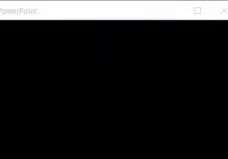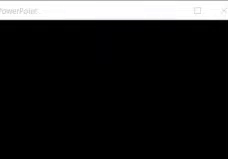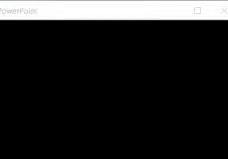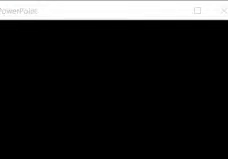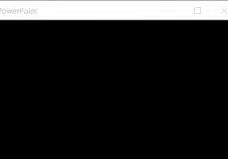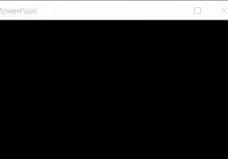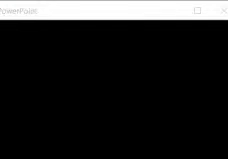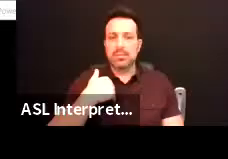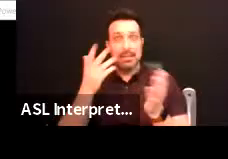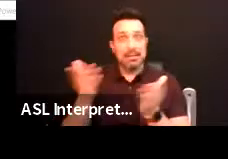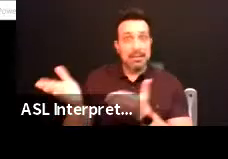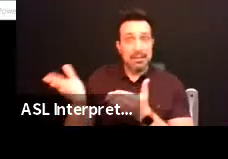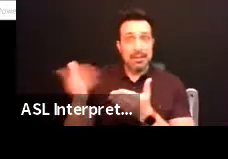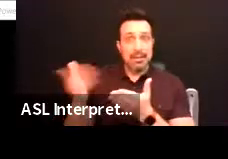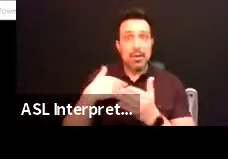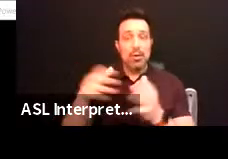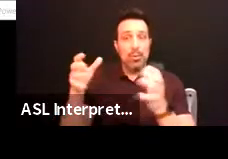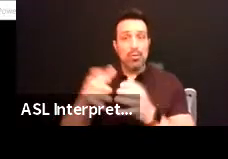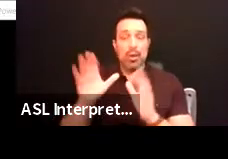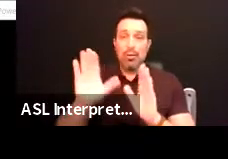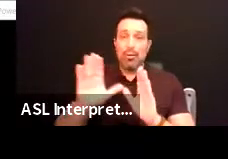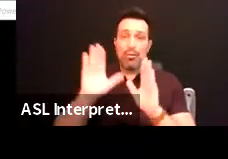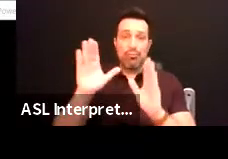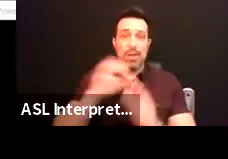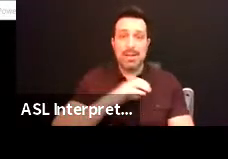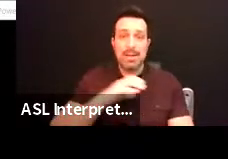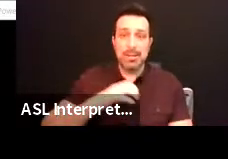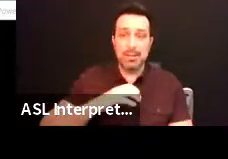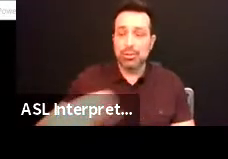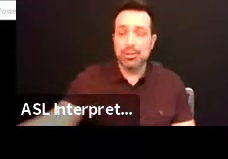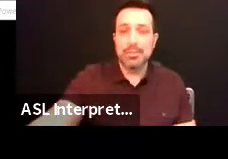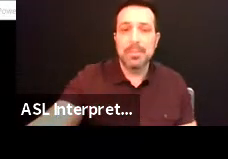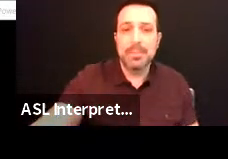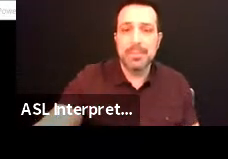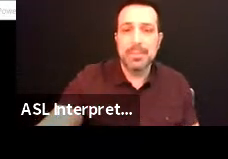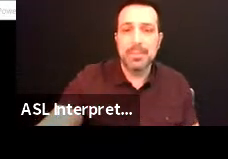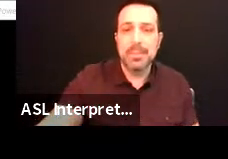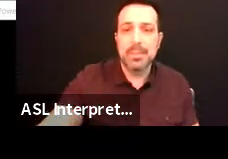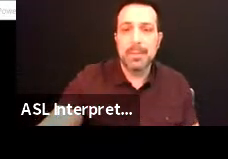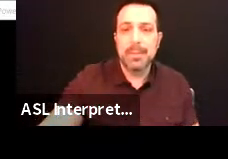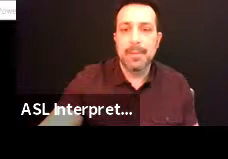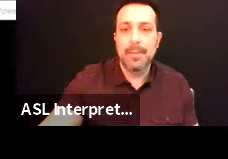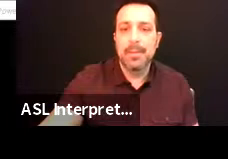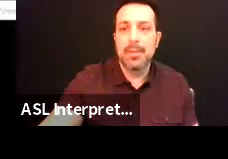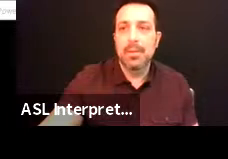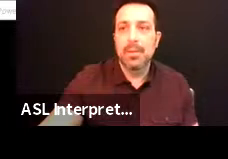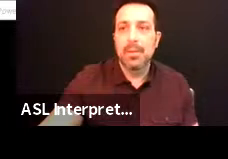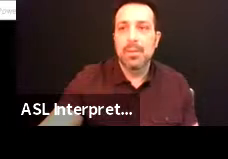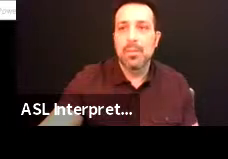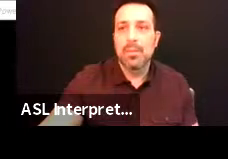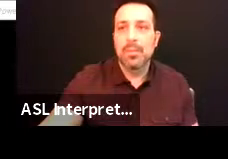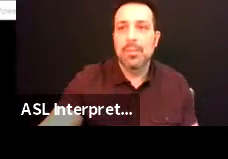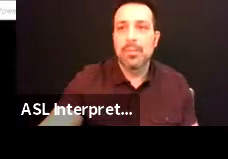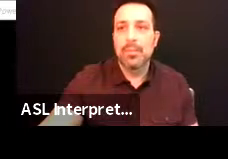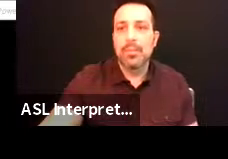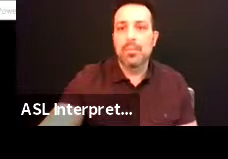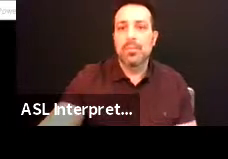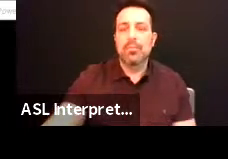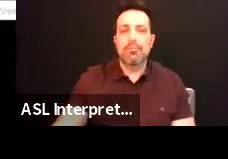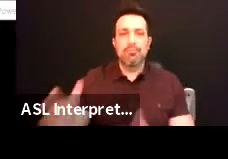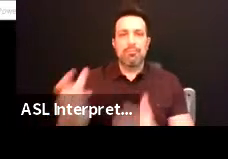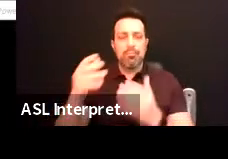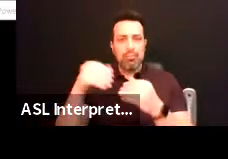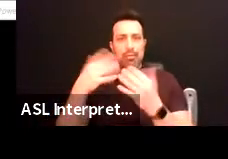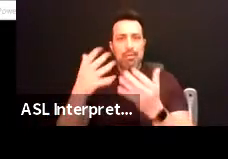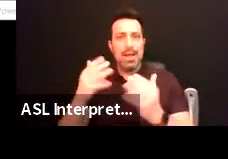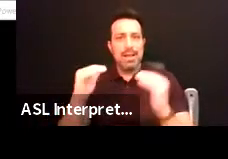are, hey, look, we have put together this great commission that's going to be there to provide equity and inclusion, and it's going to be this great thing.